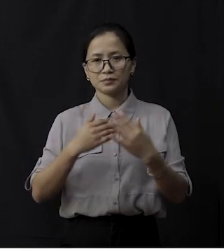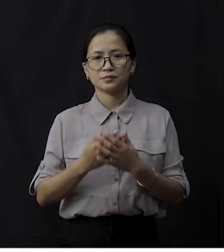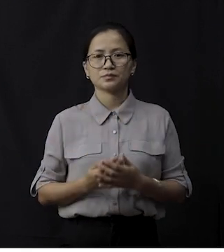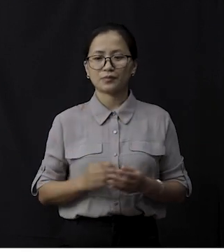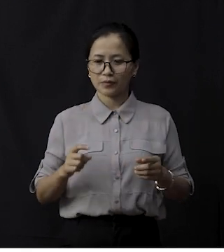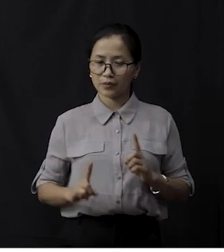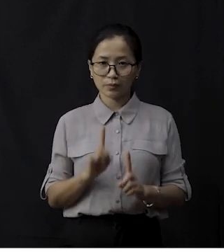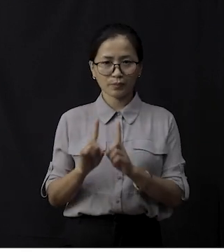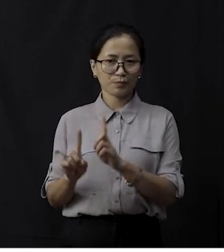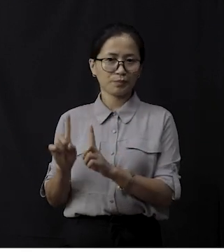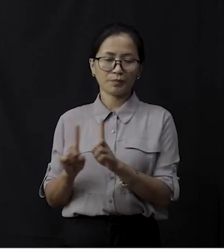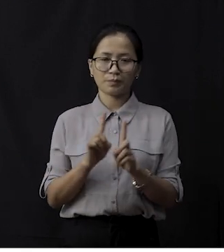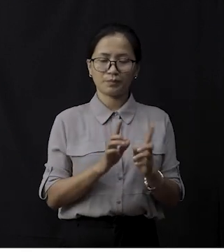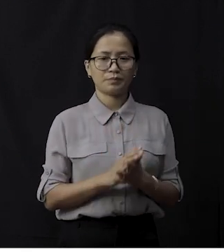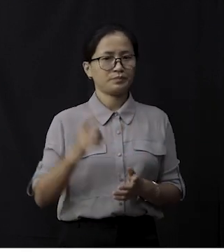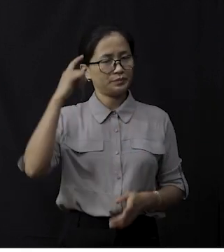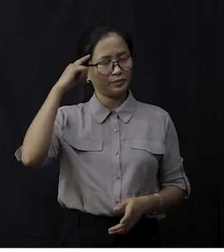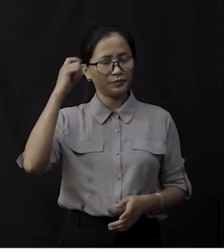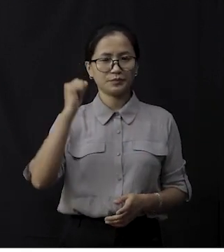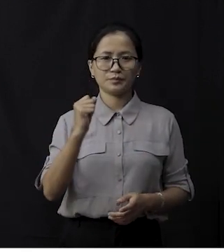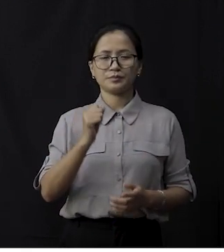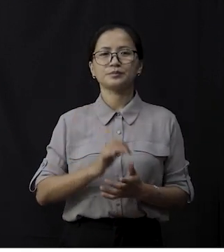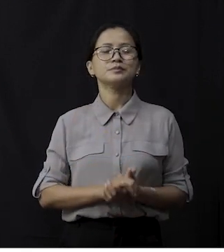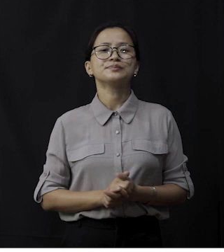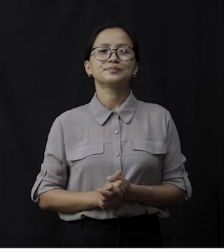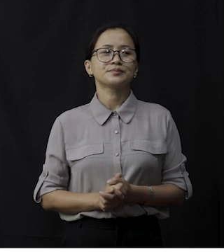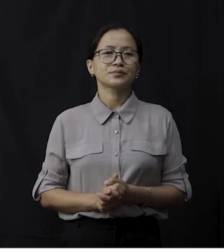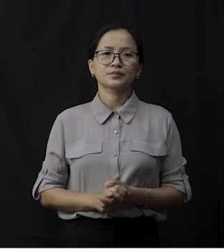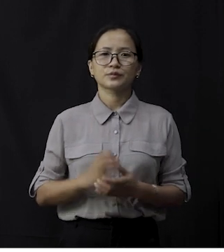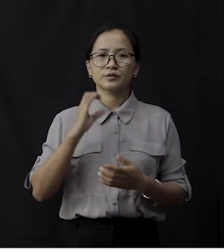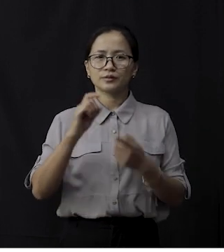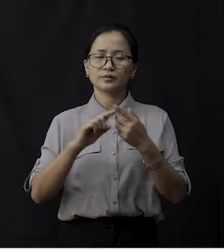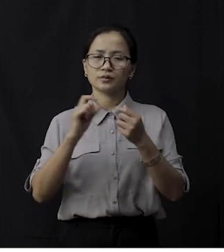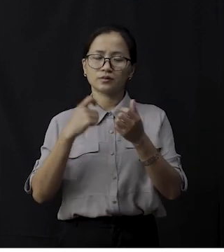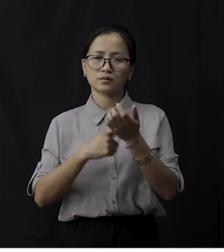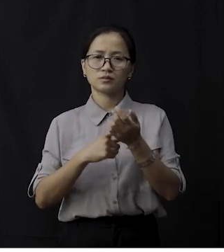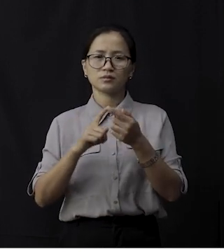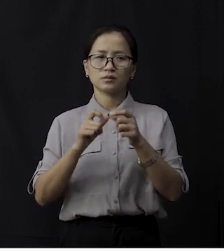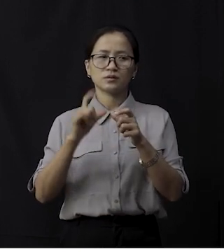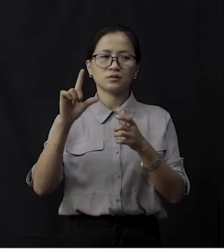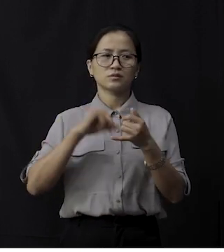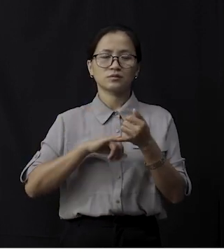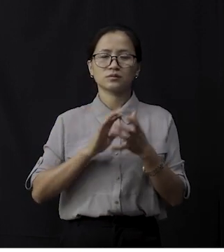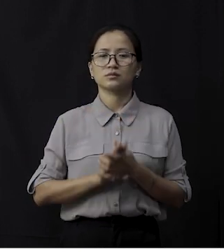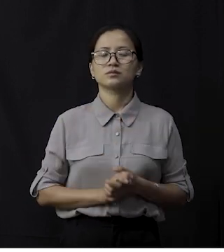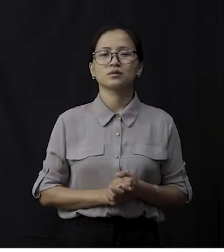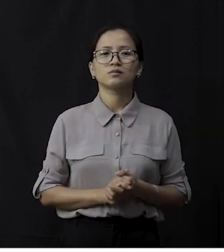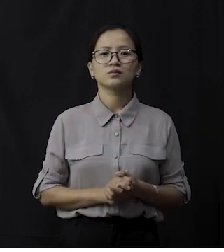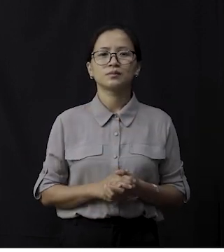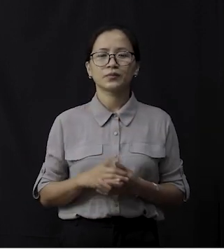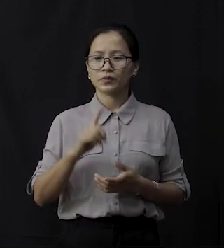from plants. Okay, remember that. They all came from these cereals. Right. So this